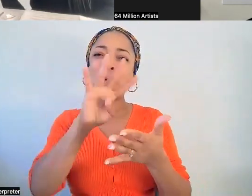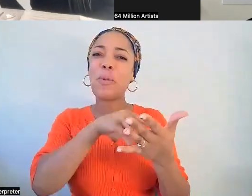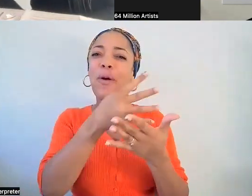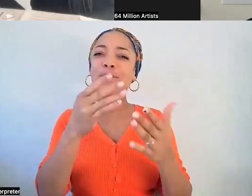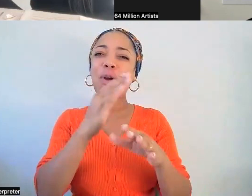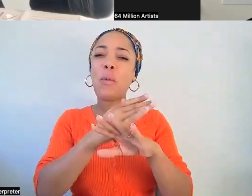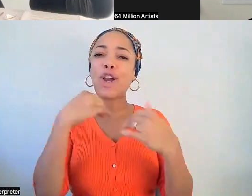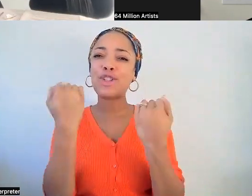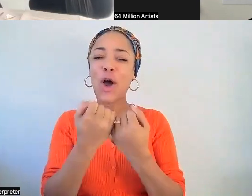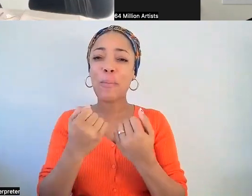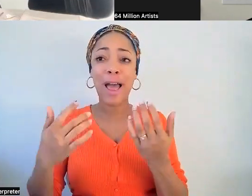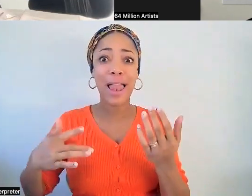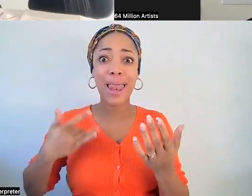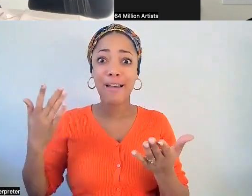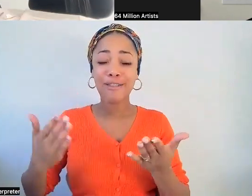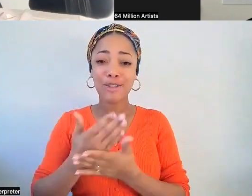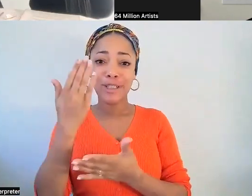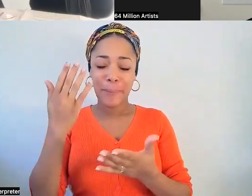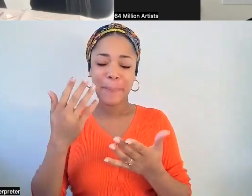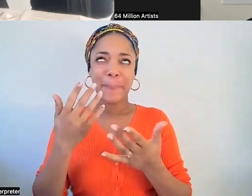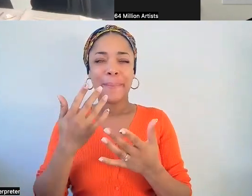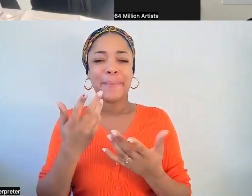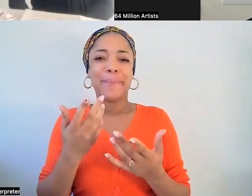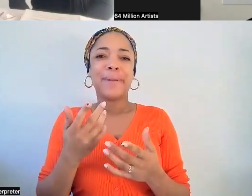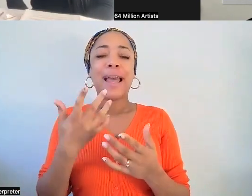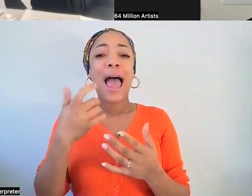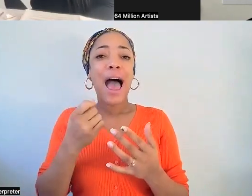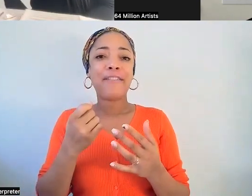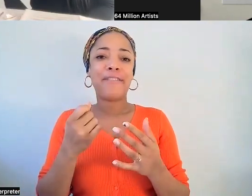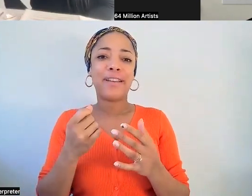Rosen. We have access support here today. So we have our